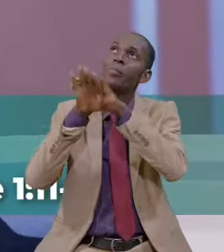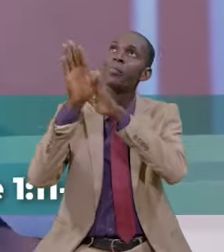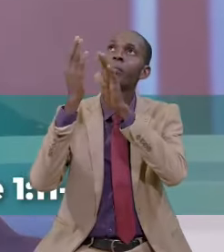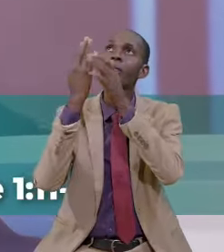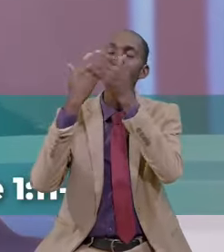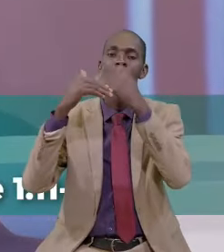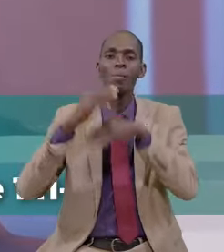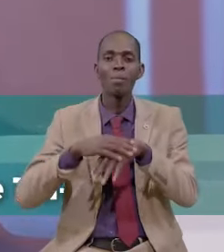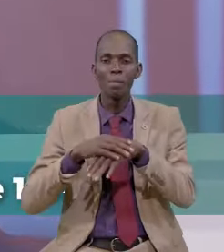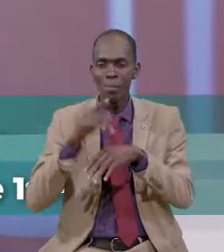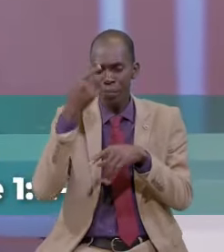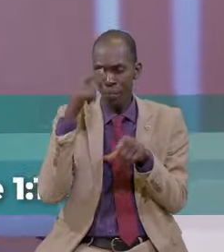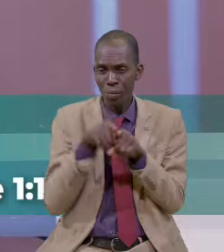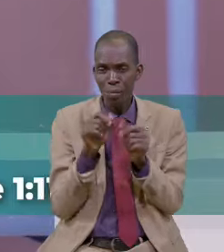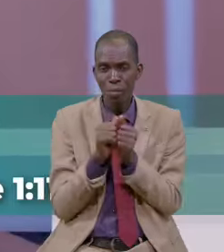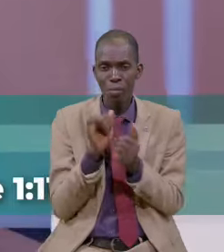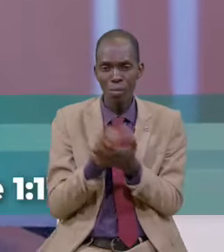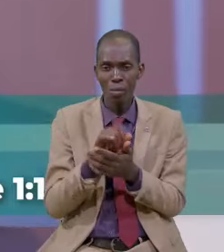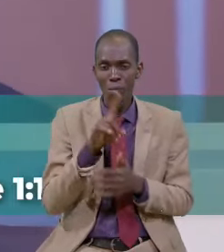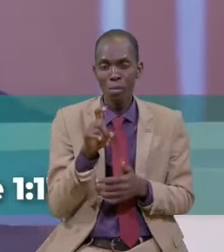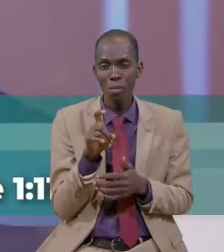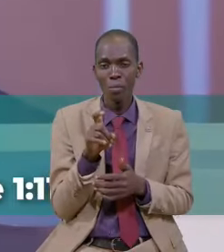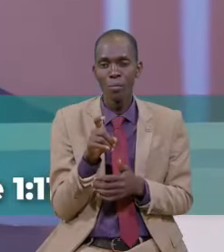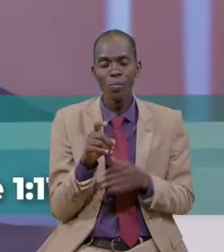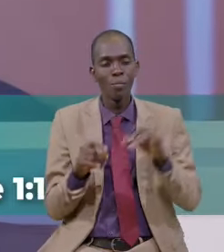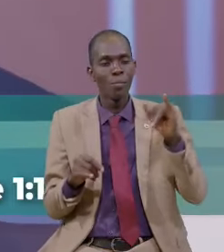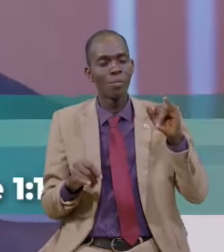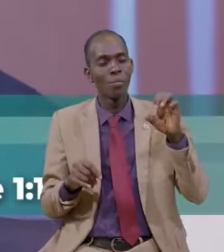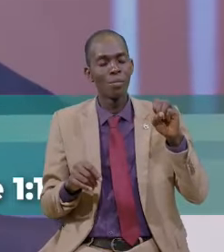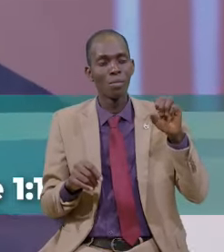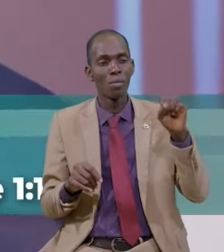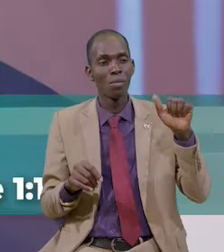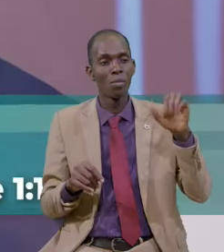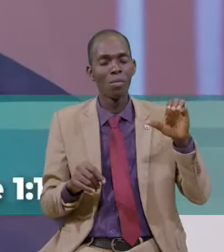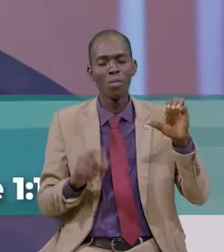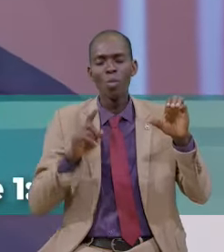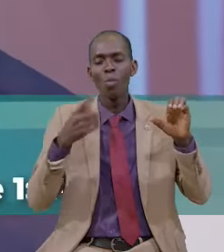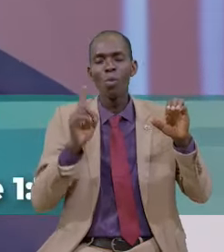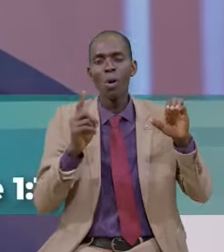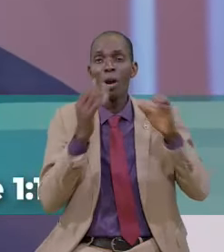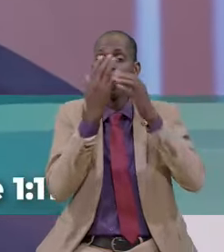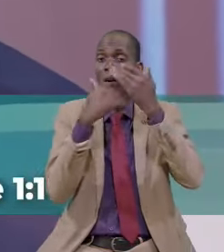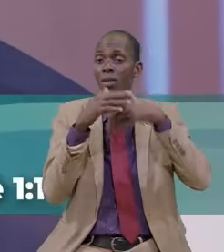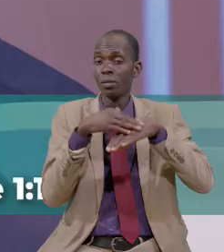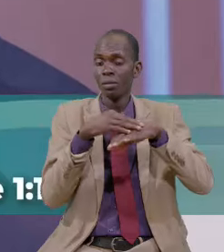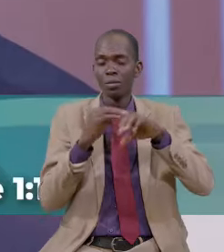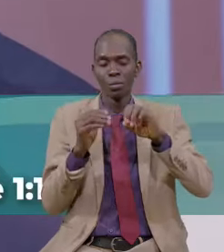Do you agree with that? Yes, Isaac went to heaven.